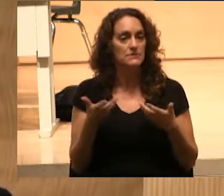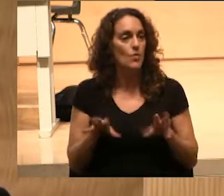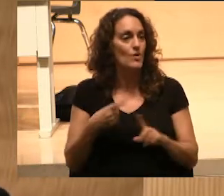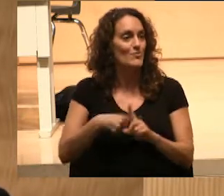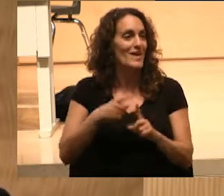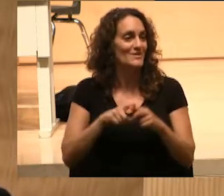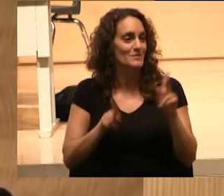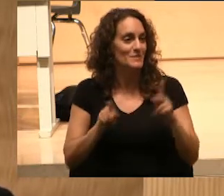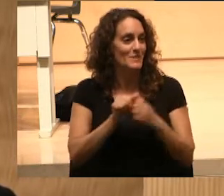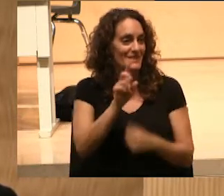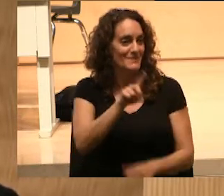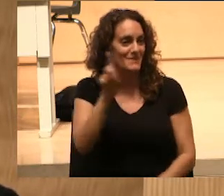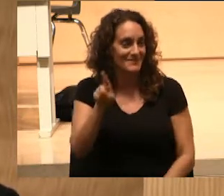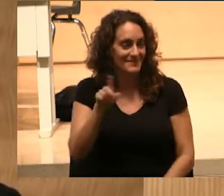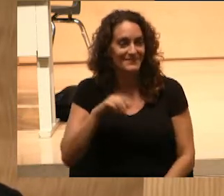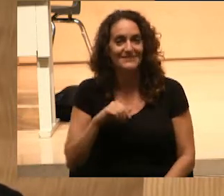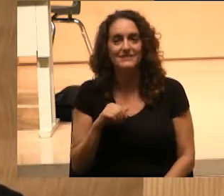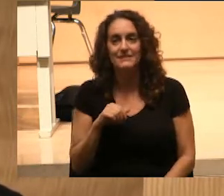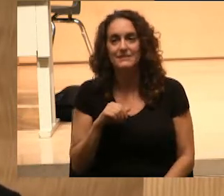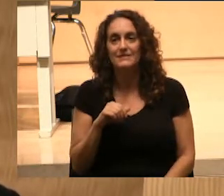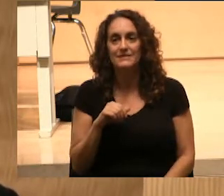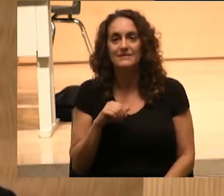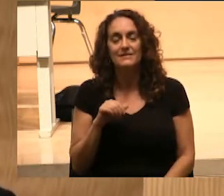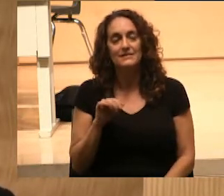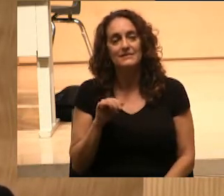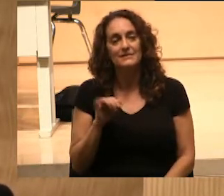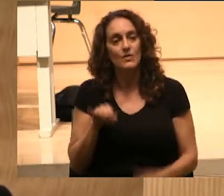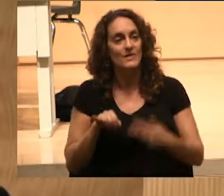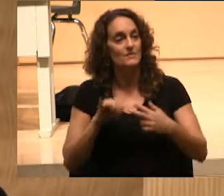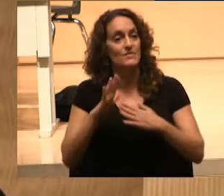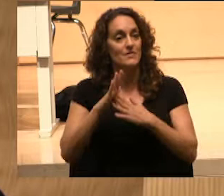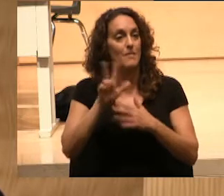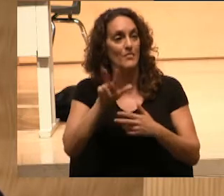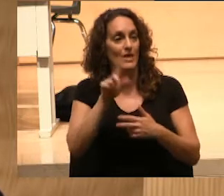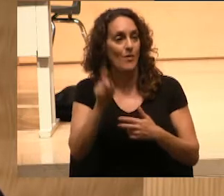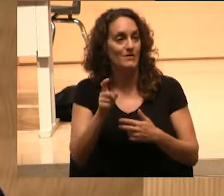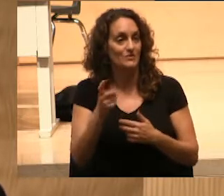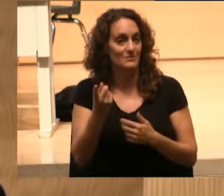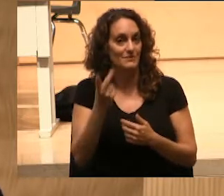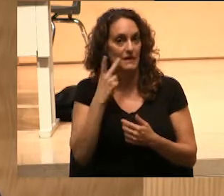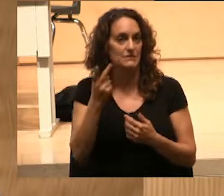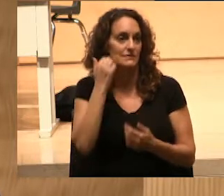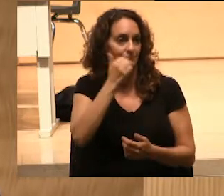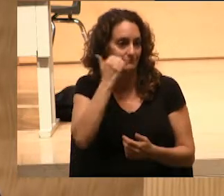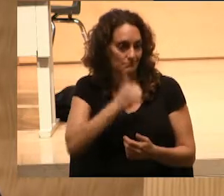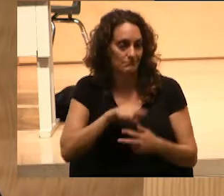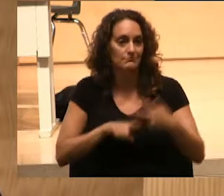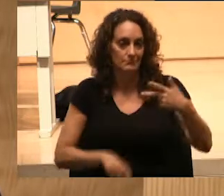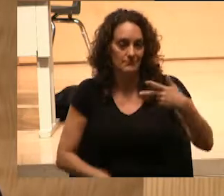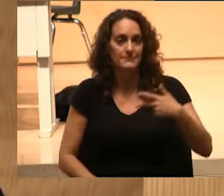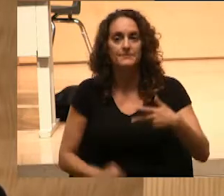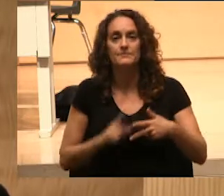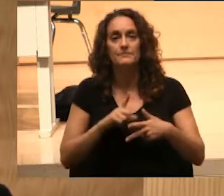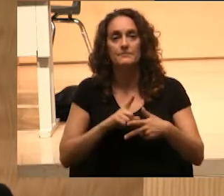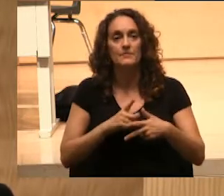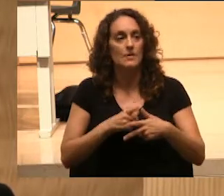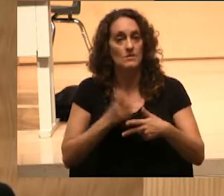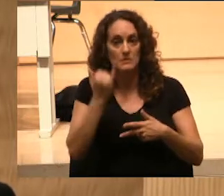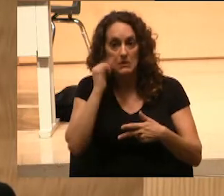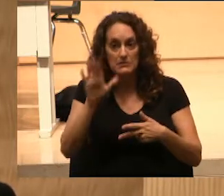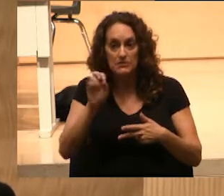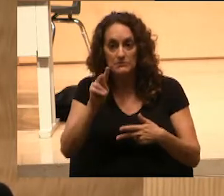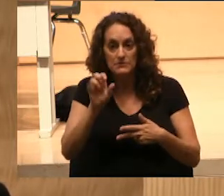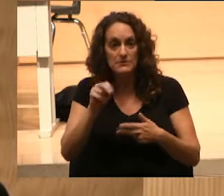developmental disabilities. So these are kind of the top 3 questions that I get sometimes. What if their condition gets